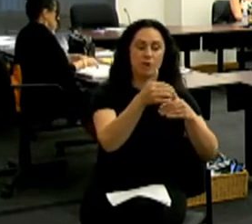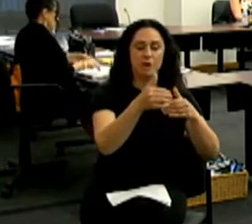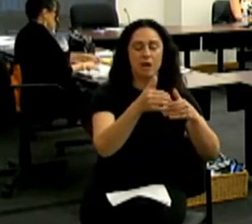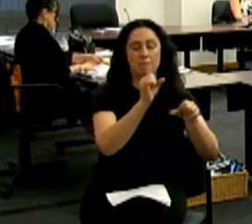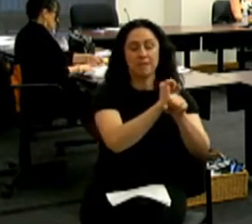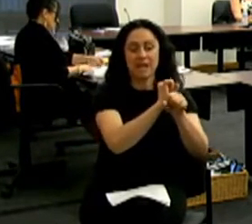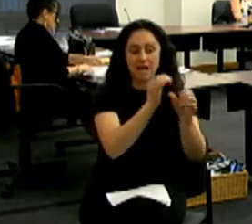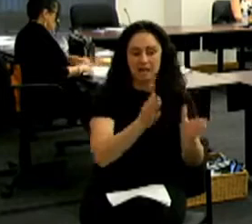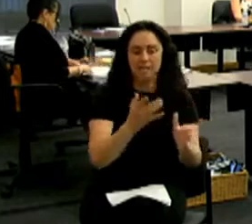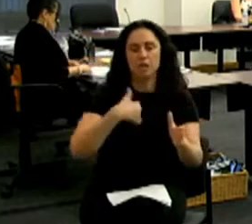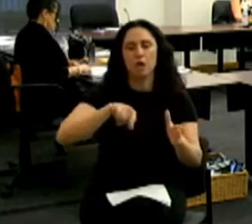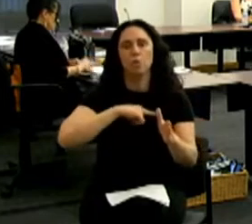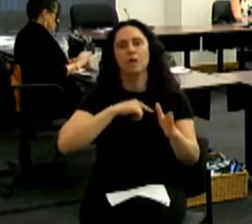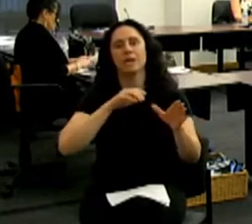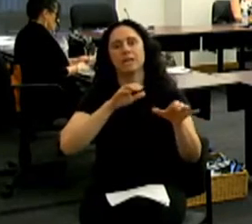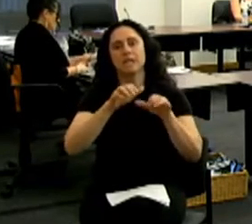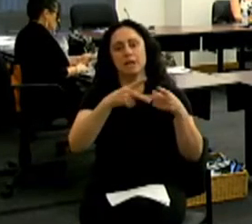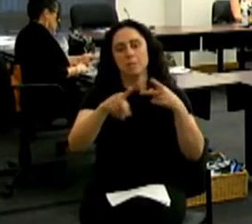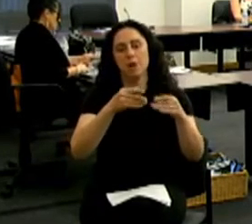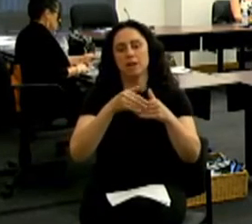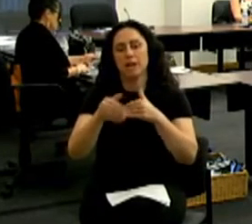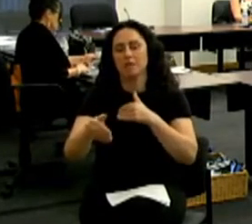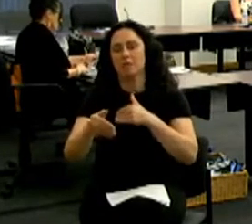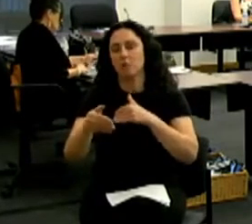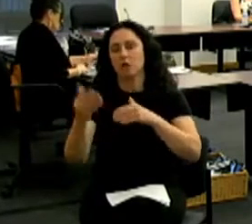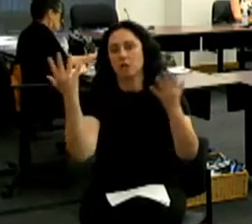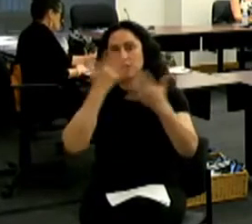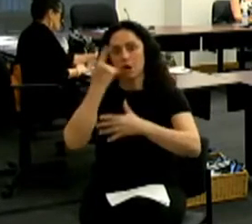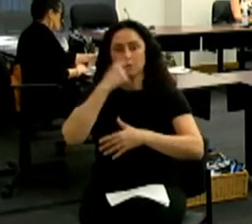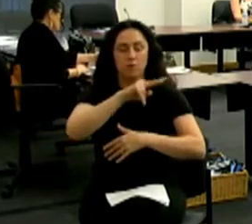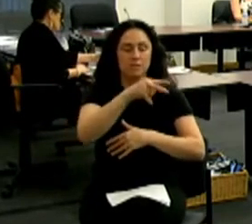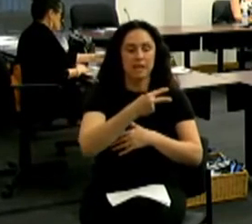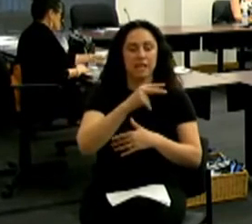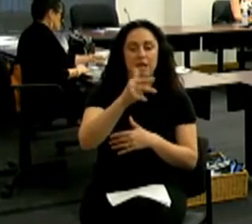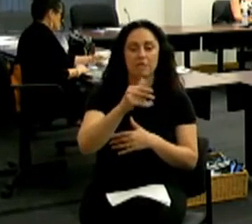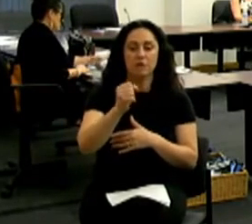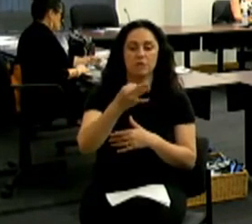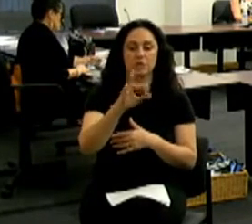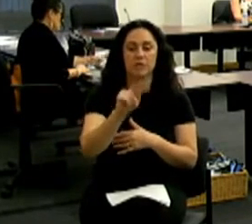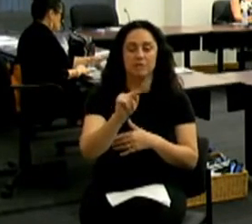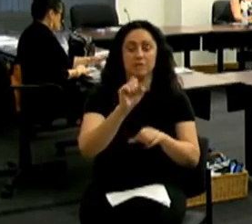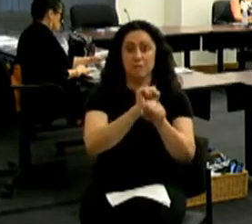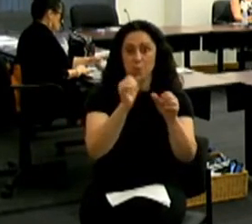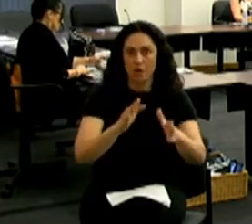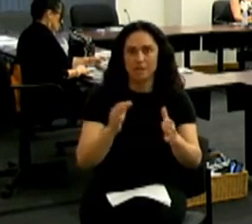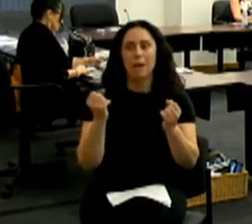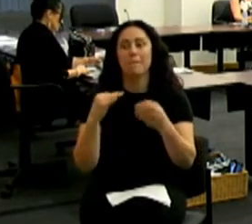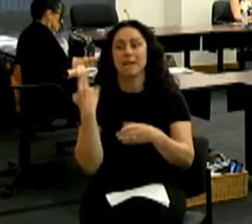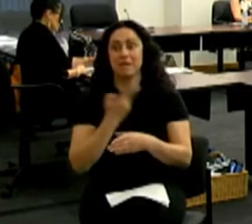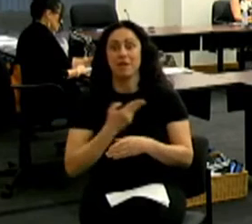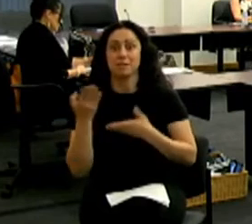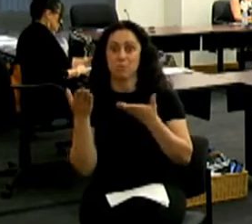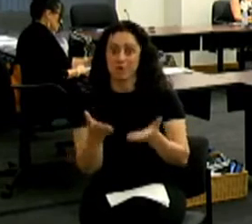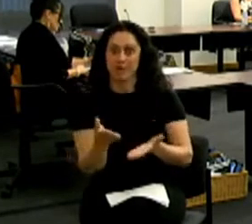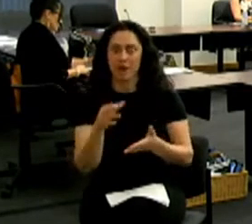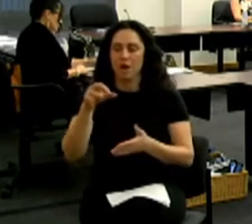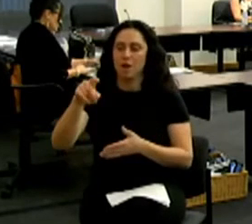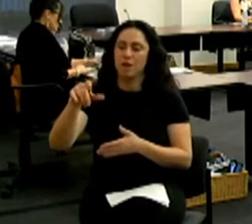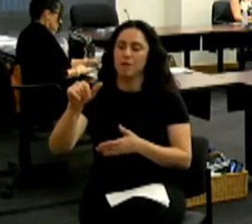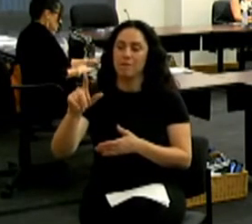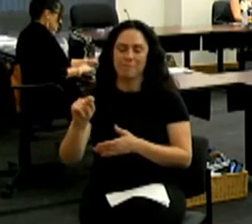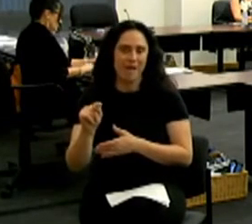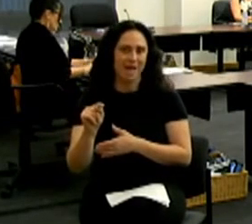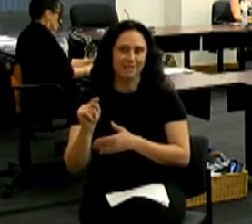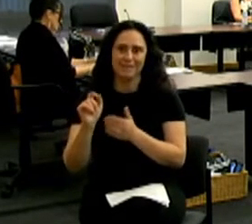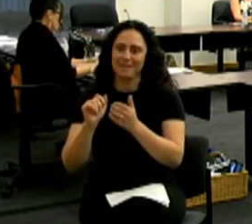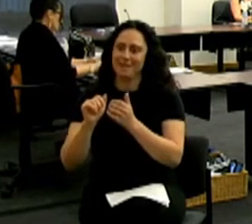colleagues. We held a party after dark for our second and third shift employees, so quite a few of us were there. Pat outlasted